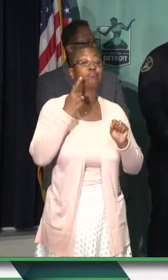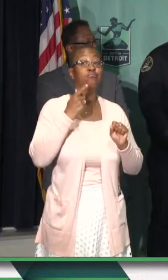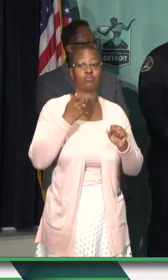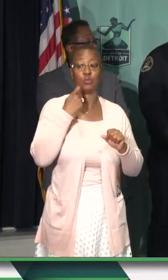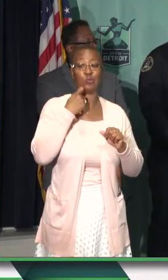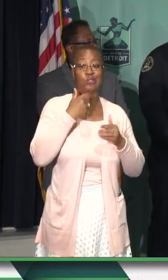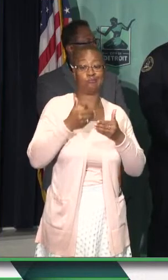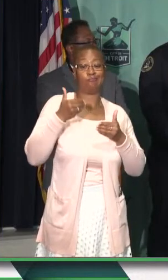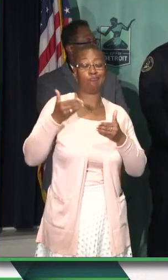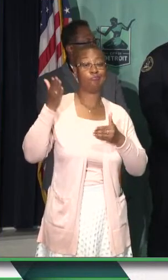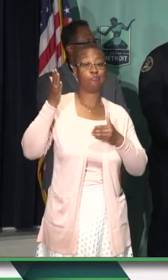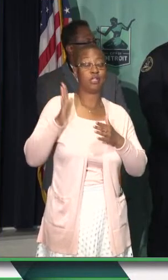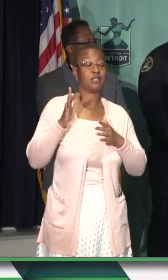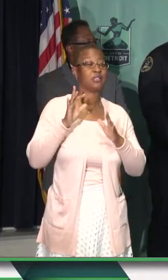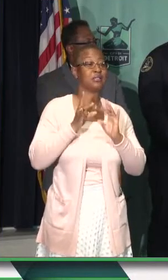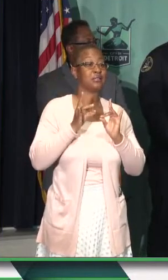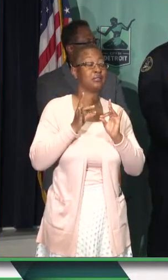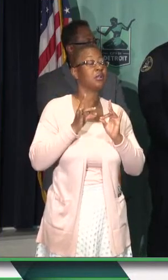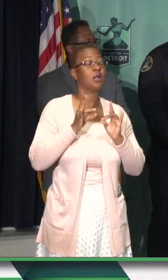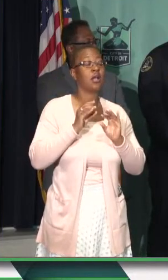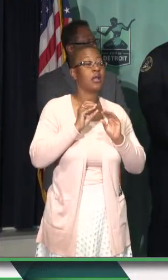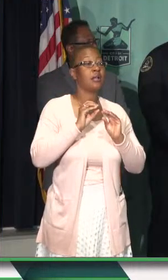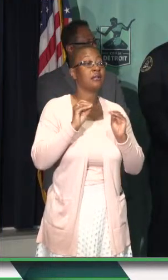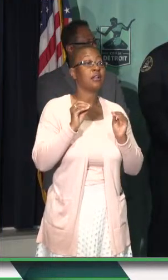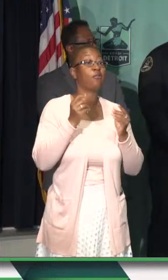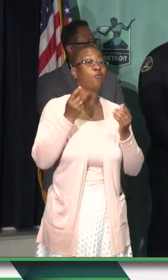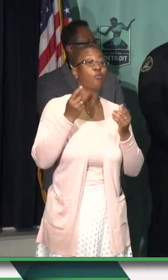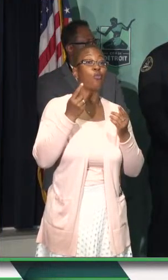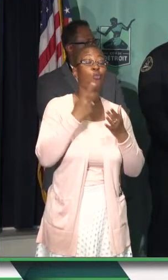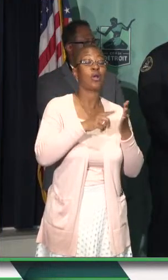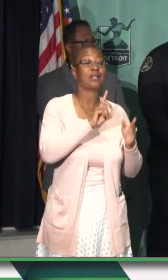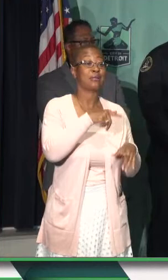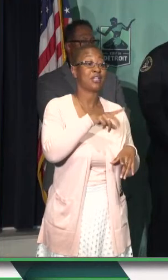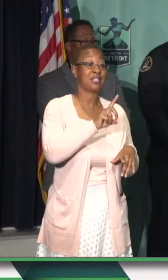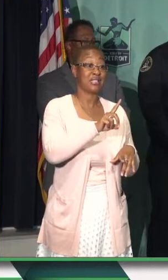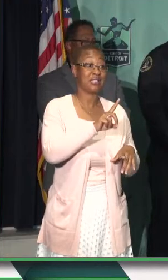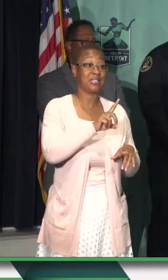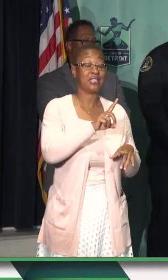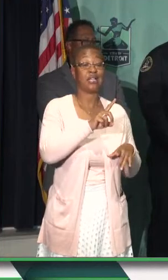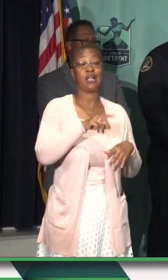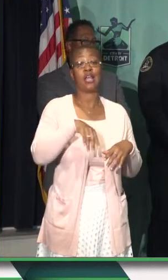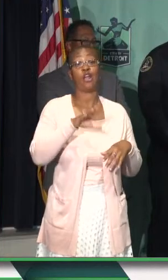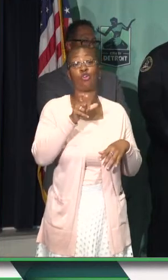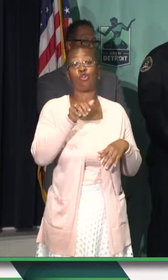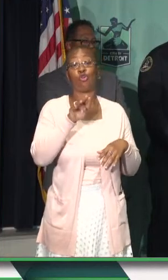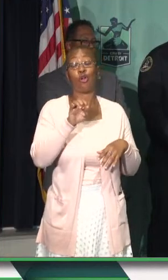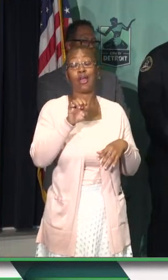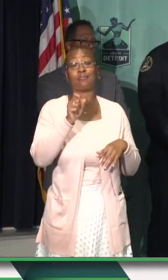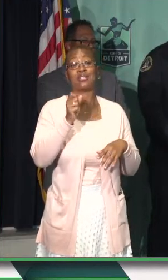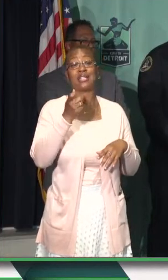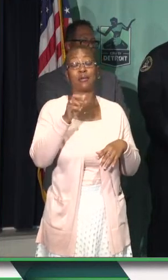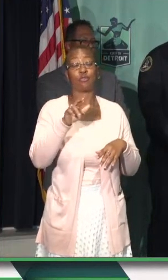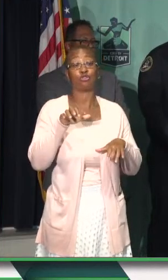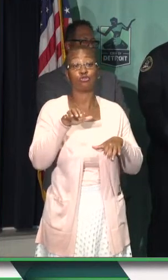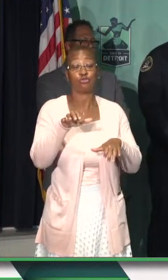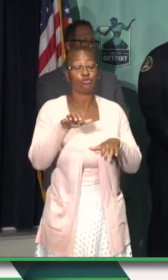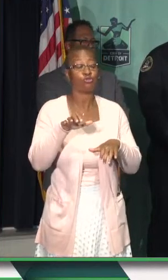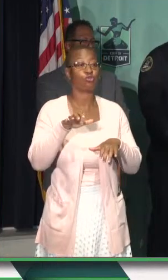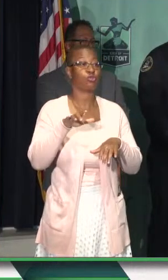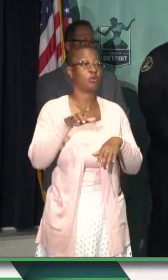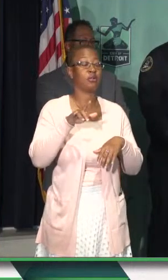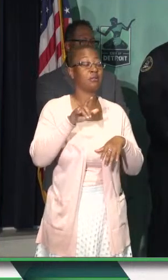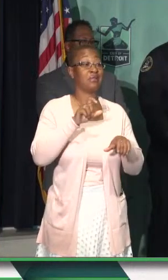said, none of what the Detroit Police Department does, none of what Crime Stoppers of Michigan does